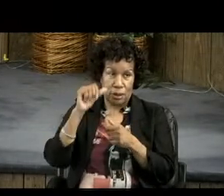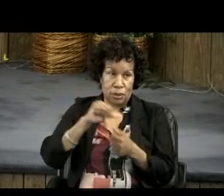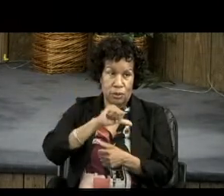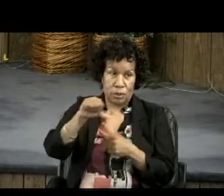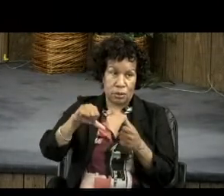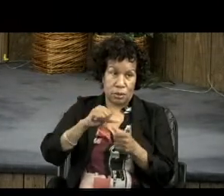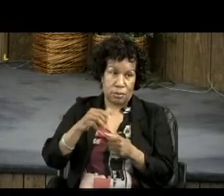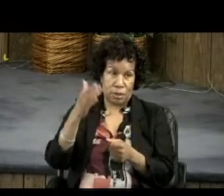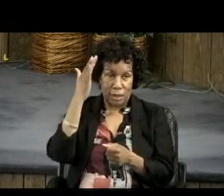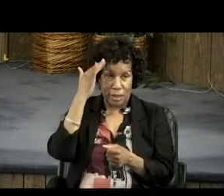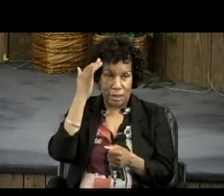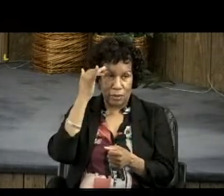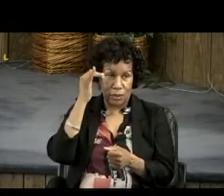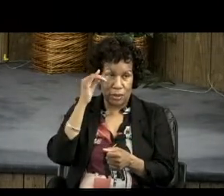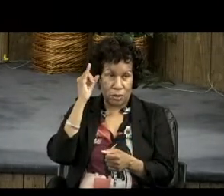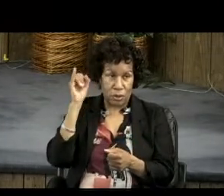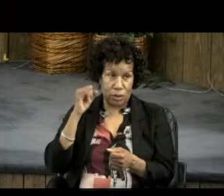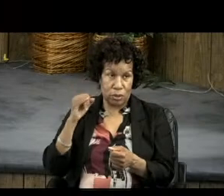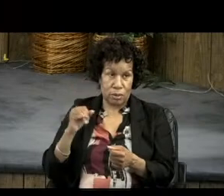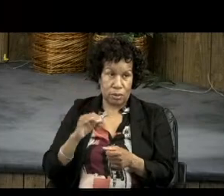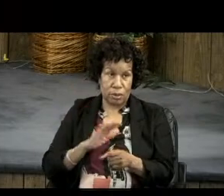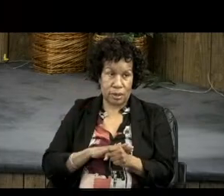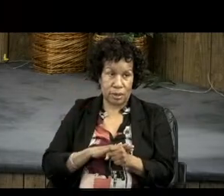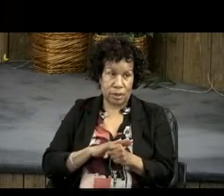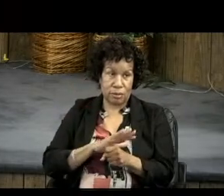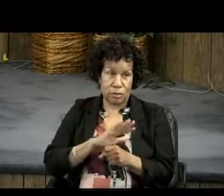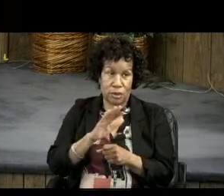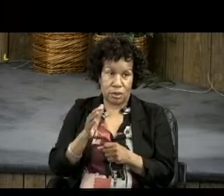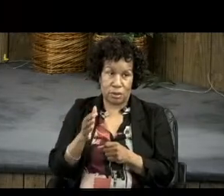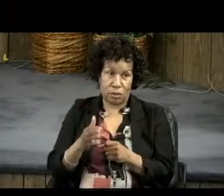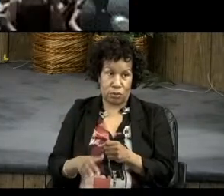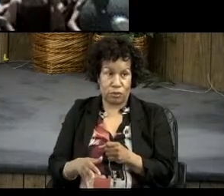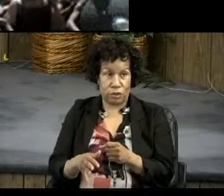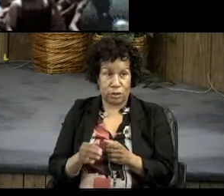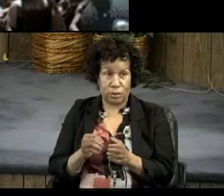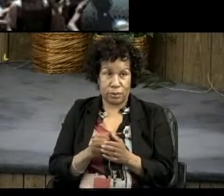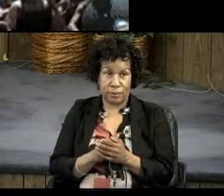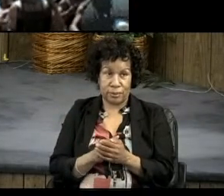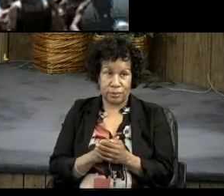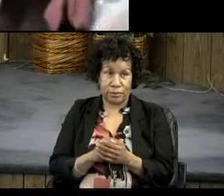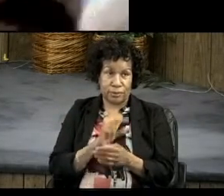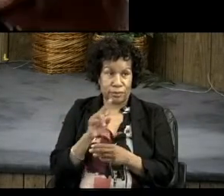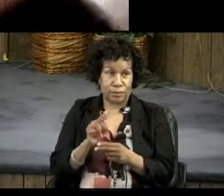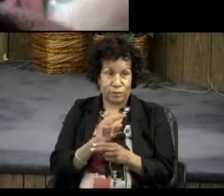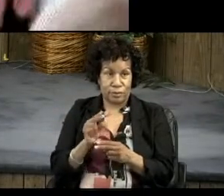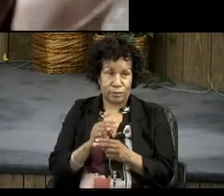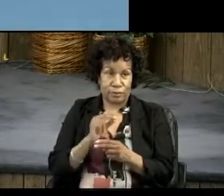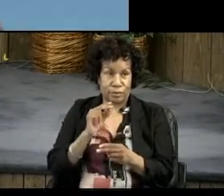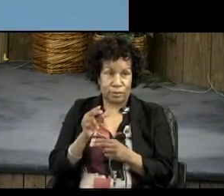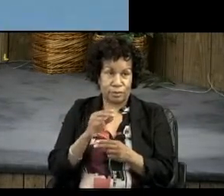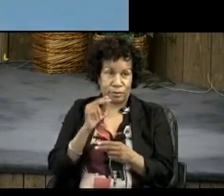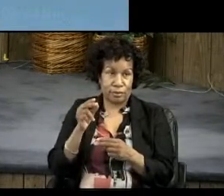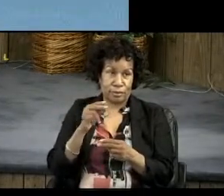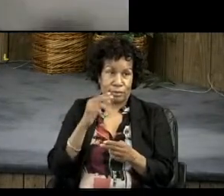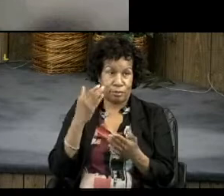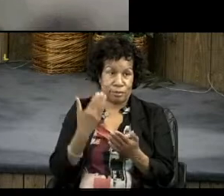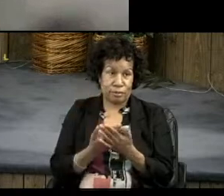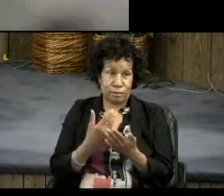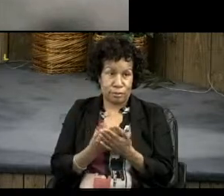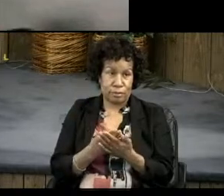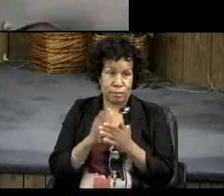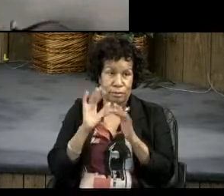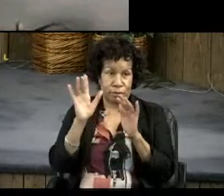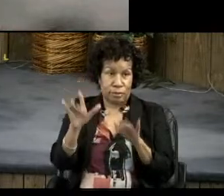enemies. You anoint my head with oil. My cup runneth over. Surely